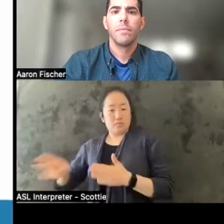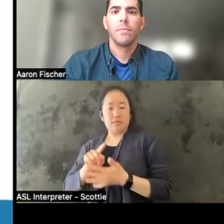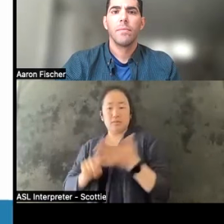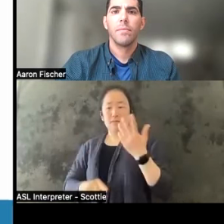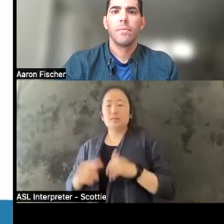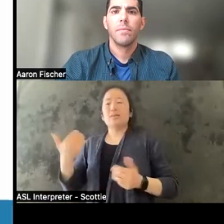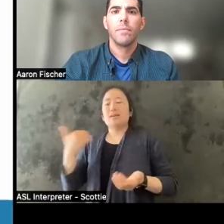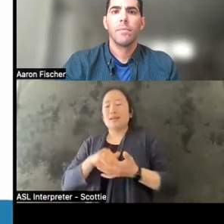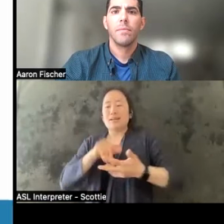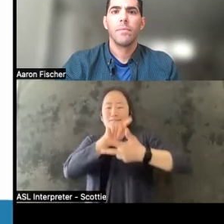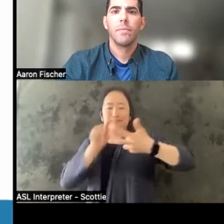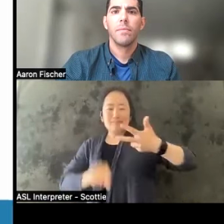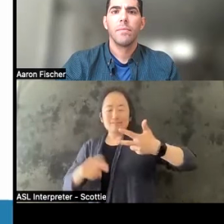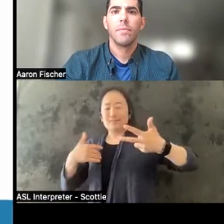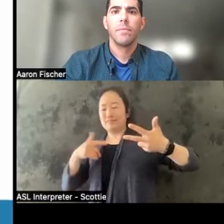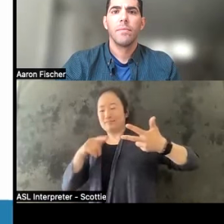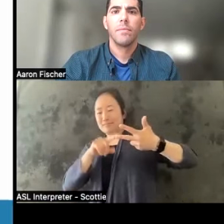kinds of protections,